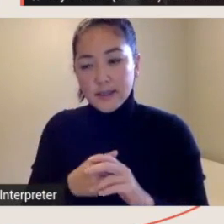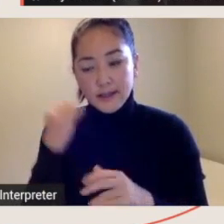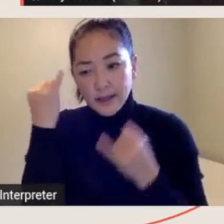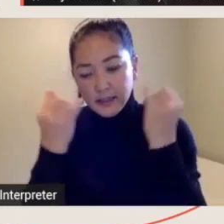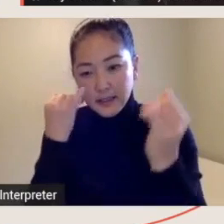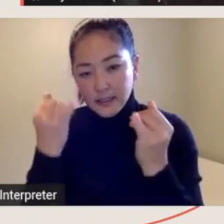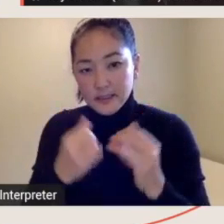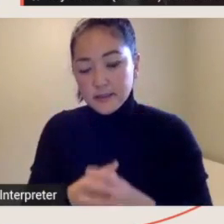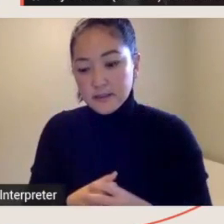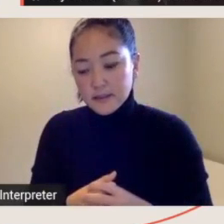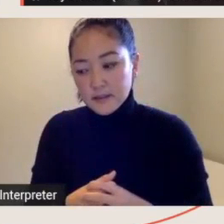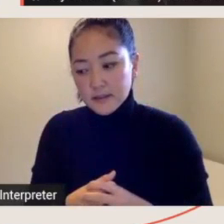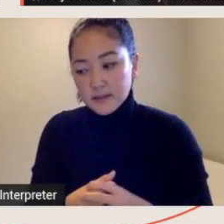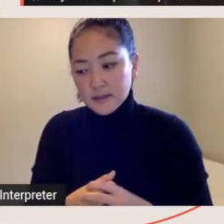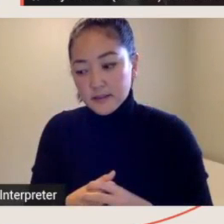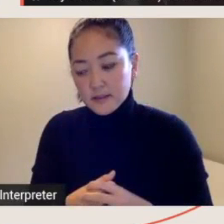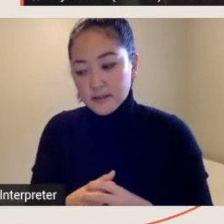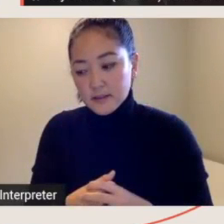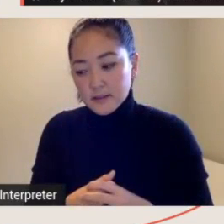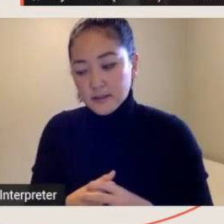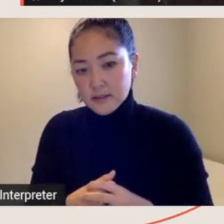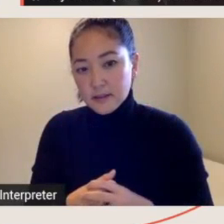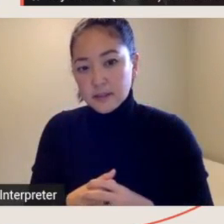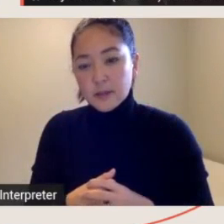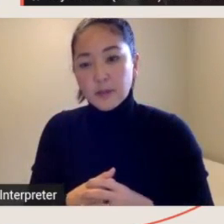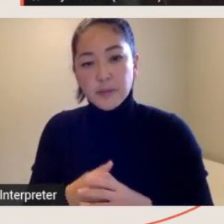that they enforce.